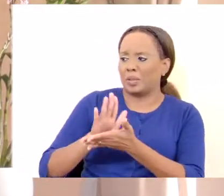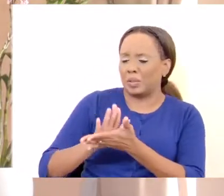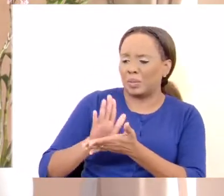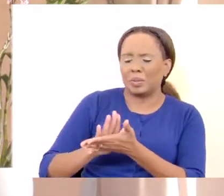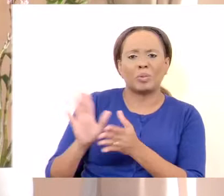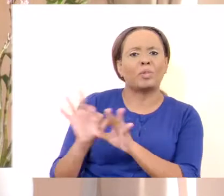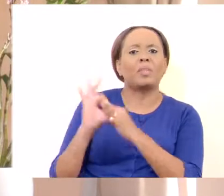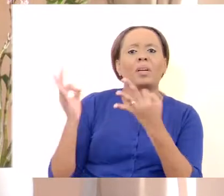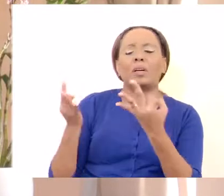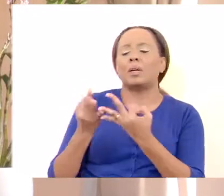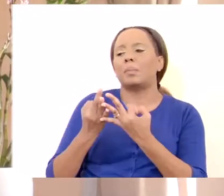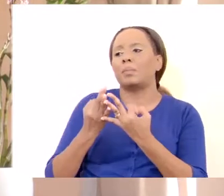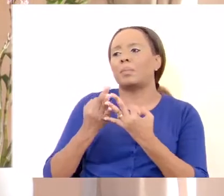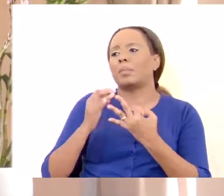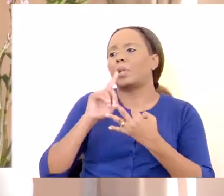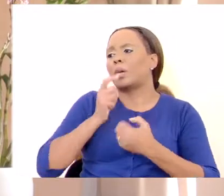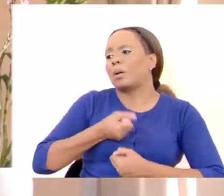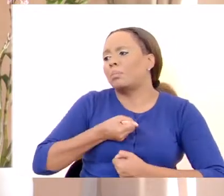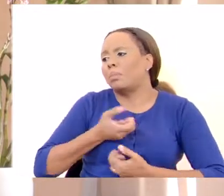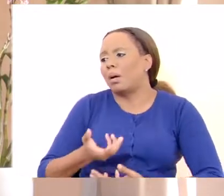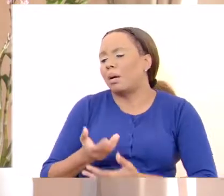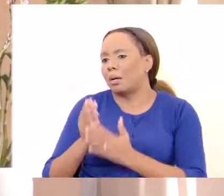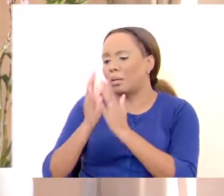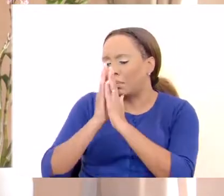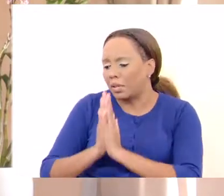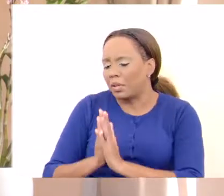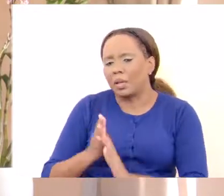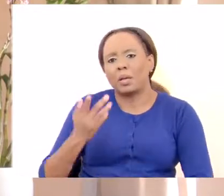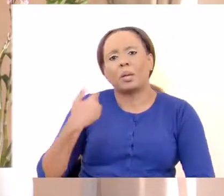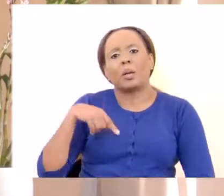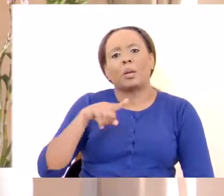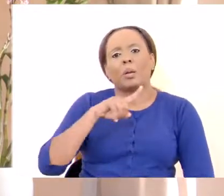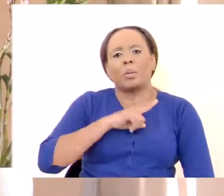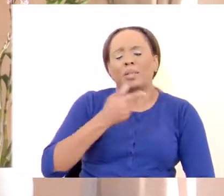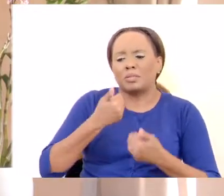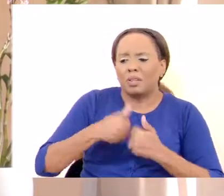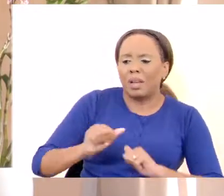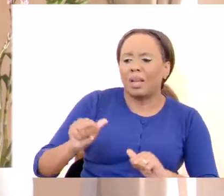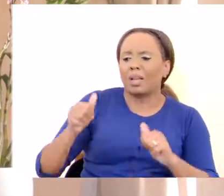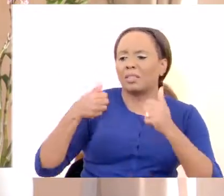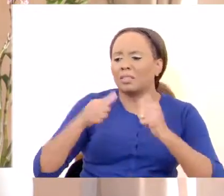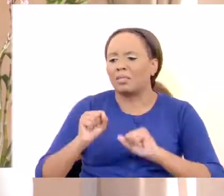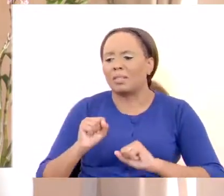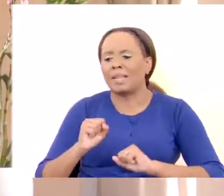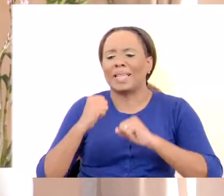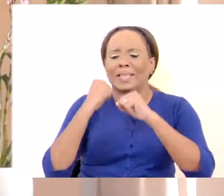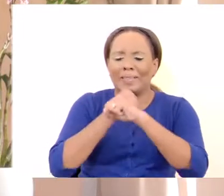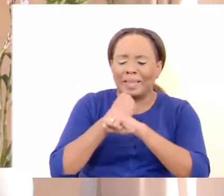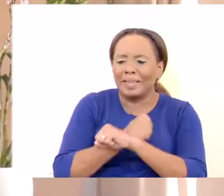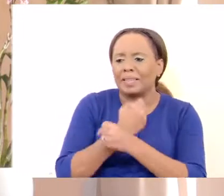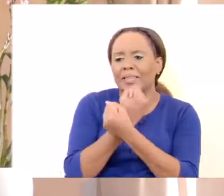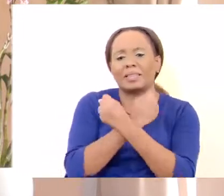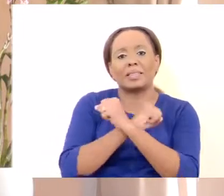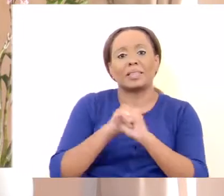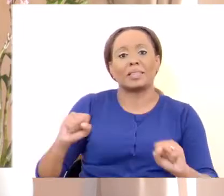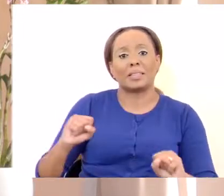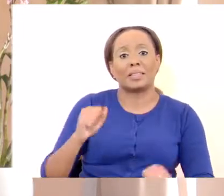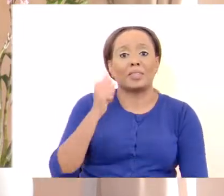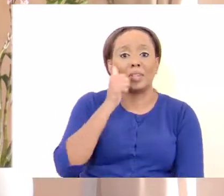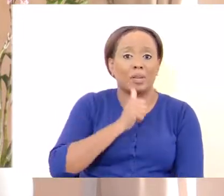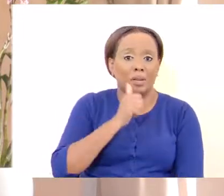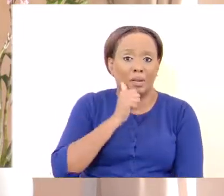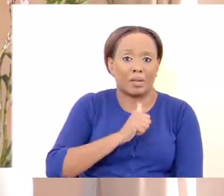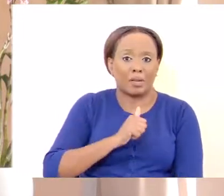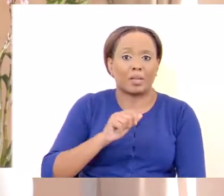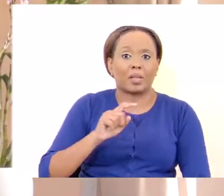prayers. The QEH fought hard to save this precious Barbadian child, but she passed from this